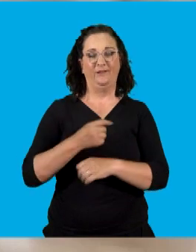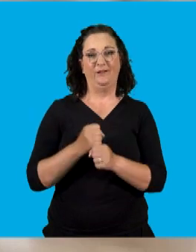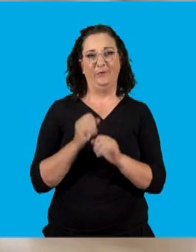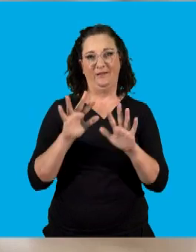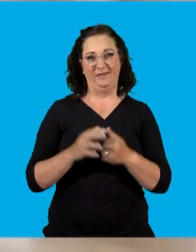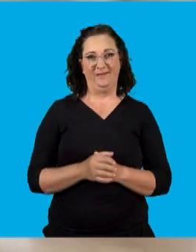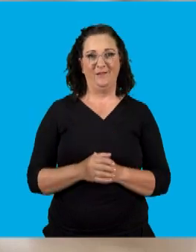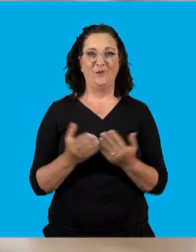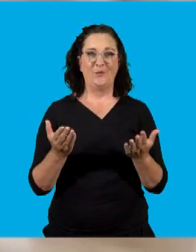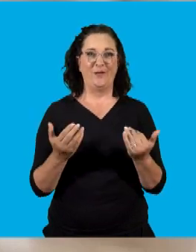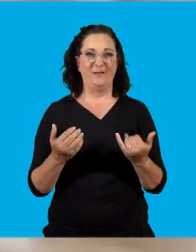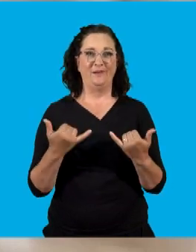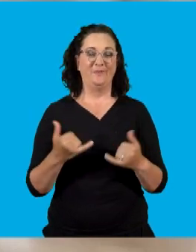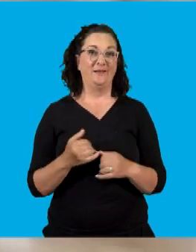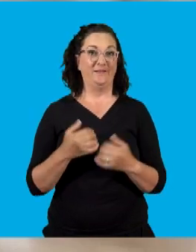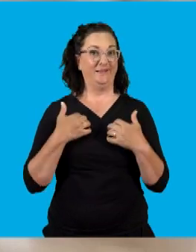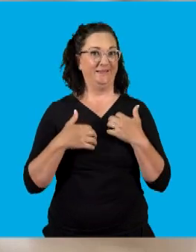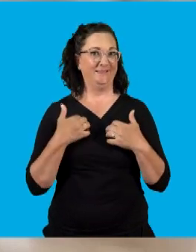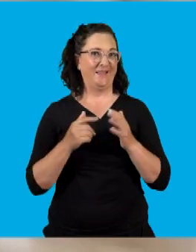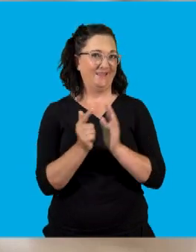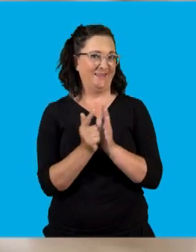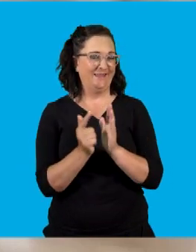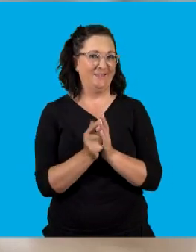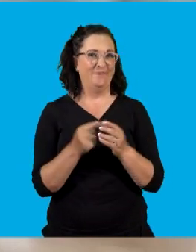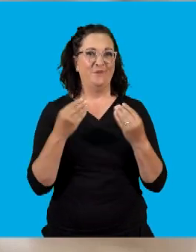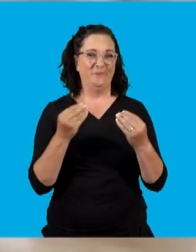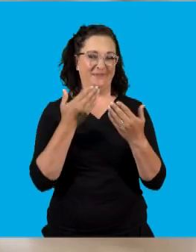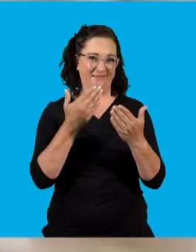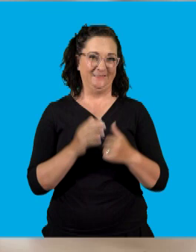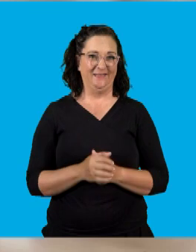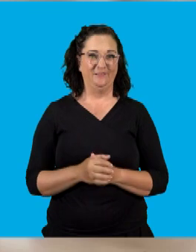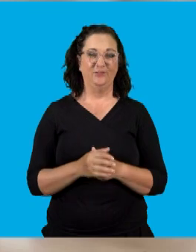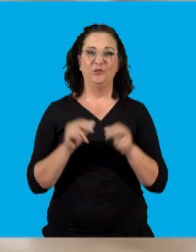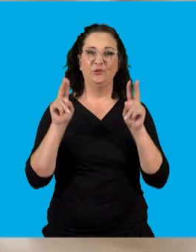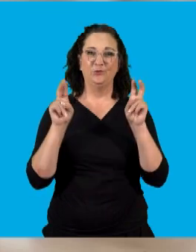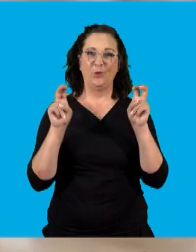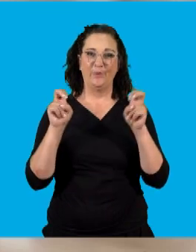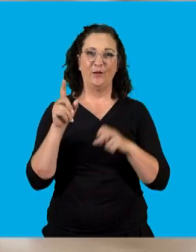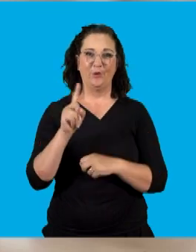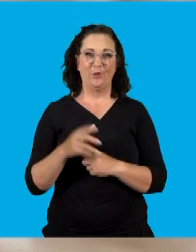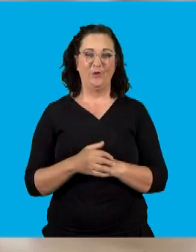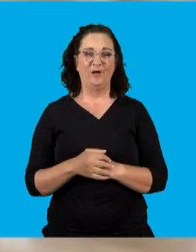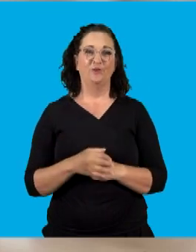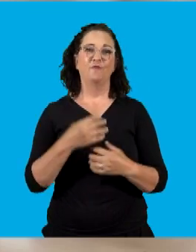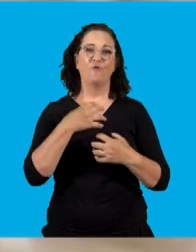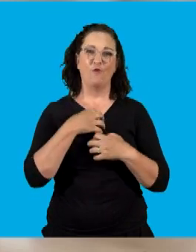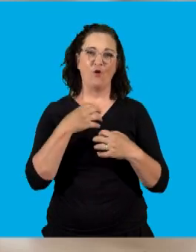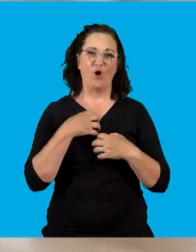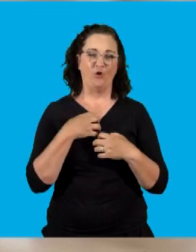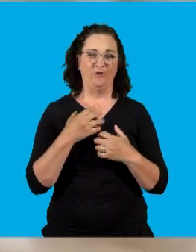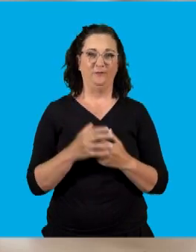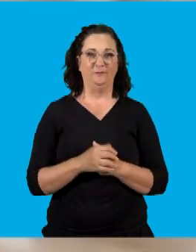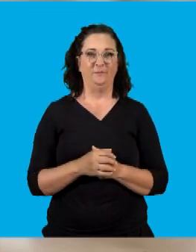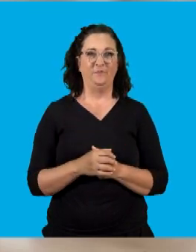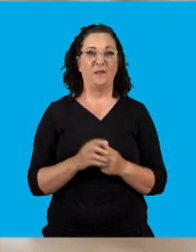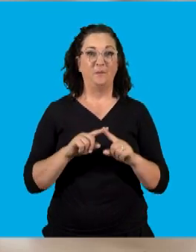Good day, grade 10s. Welcome to yet another exciting lesson for business studies under the topic that says forms of ownership. But